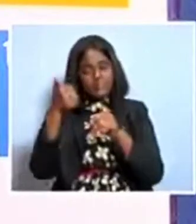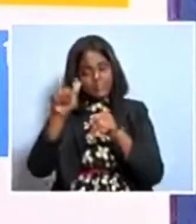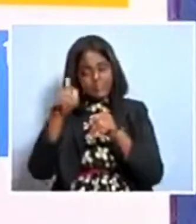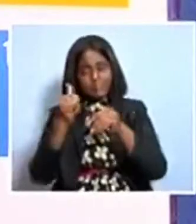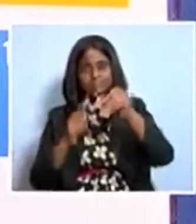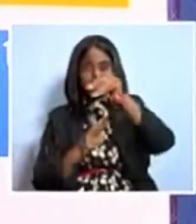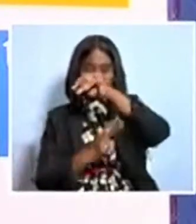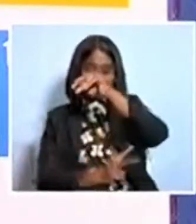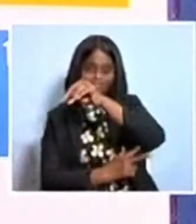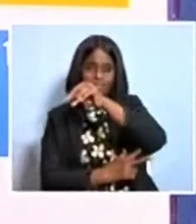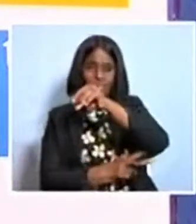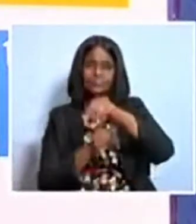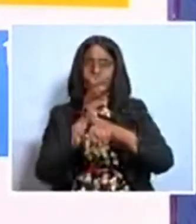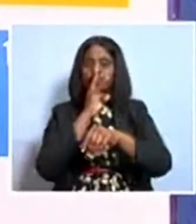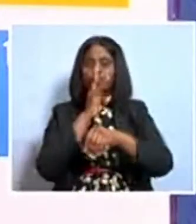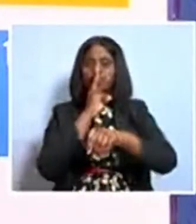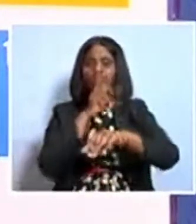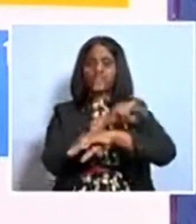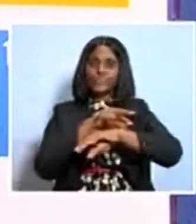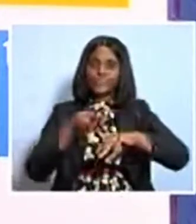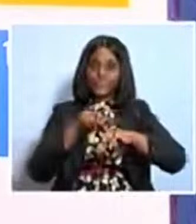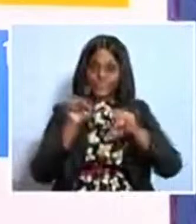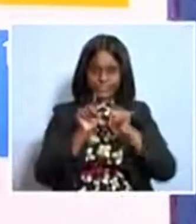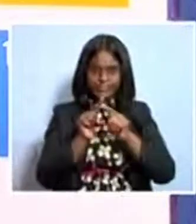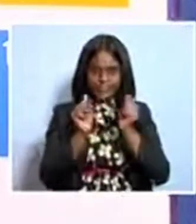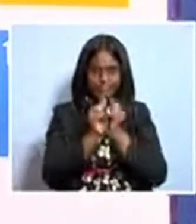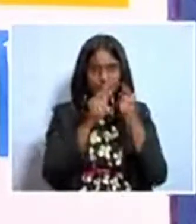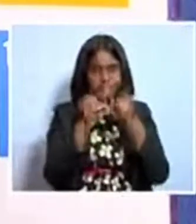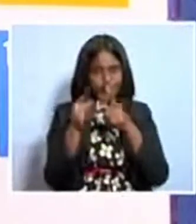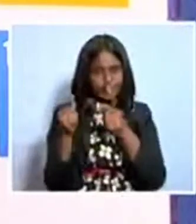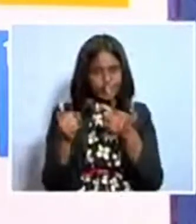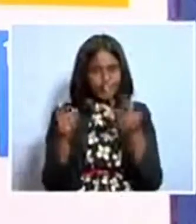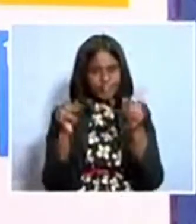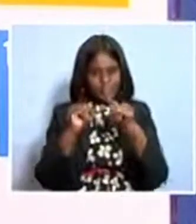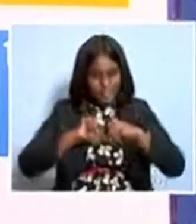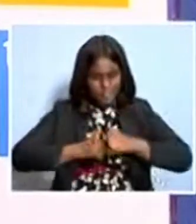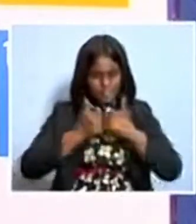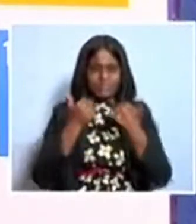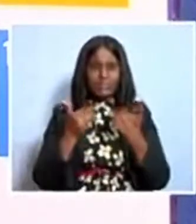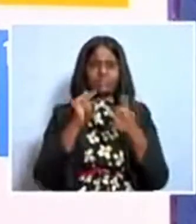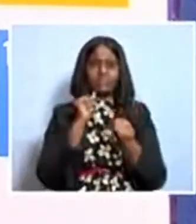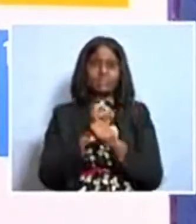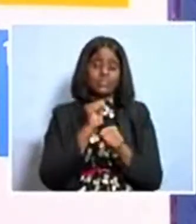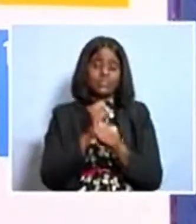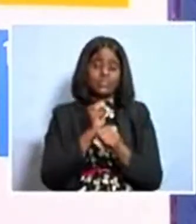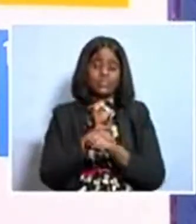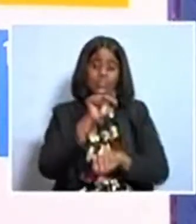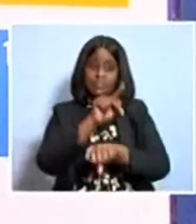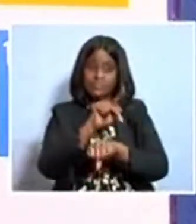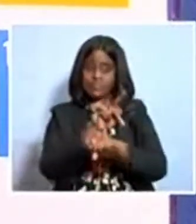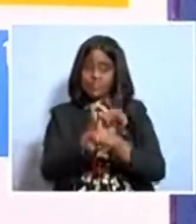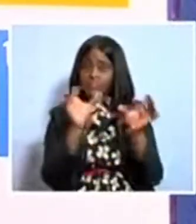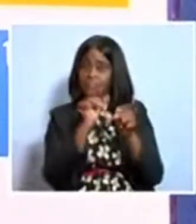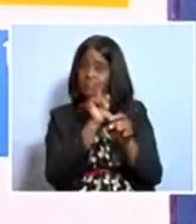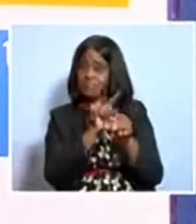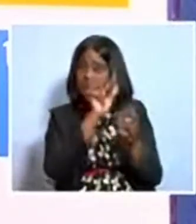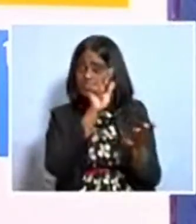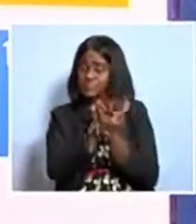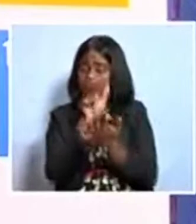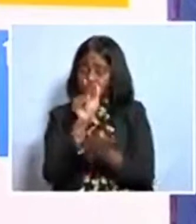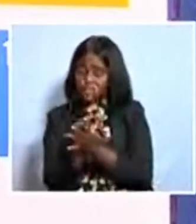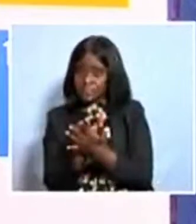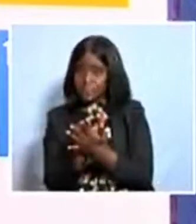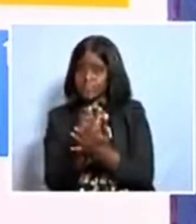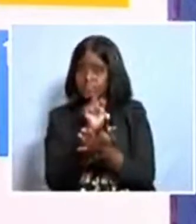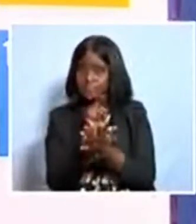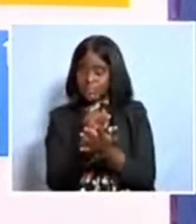bridges, 10 water crossing points, and so on and so forth. So when we're doing the community projects appraisal